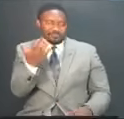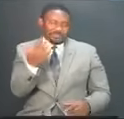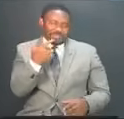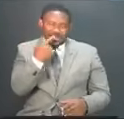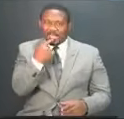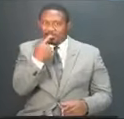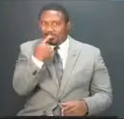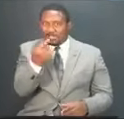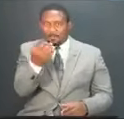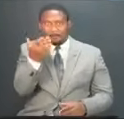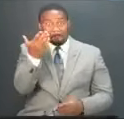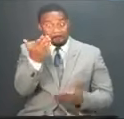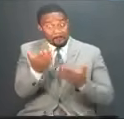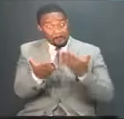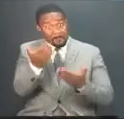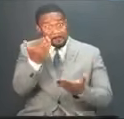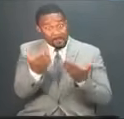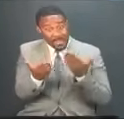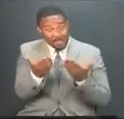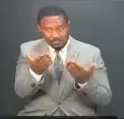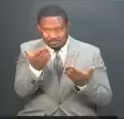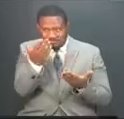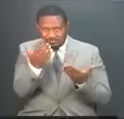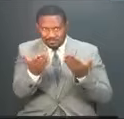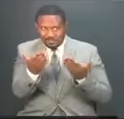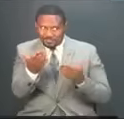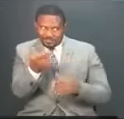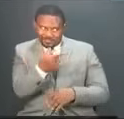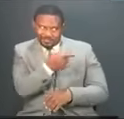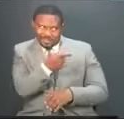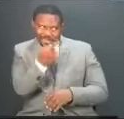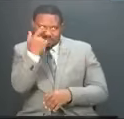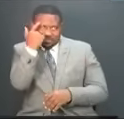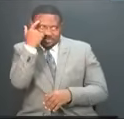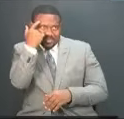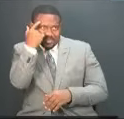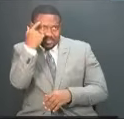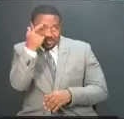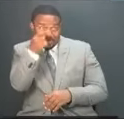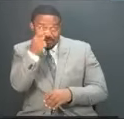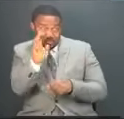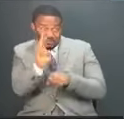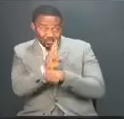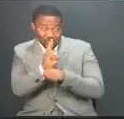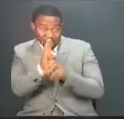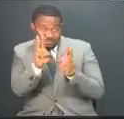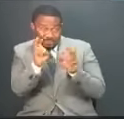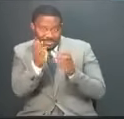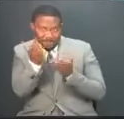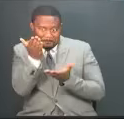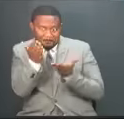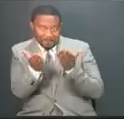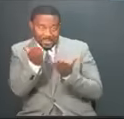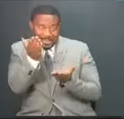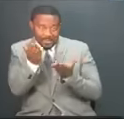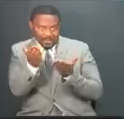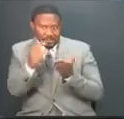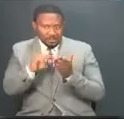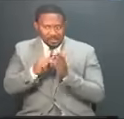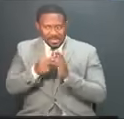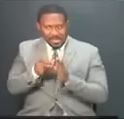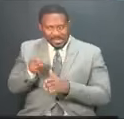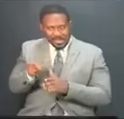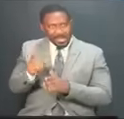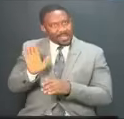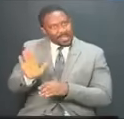and having used the word may, their position is that once he had filed his appeal